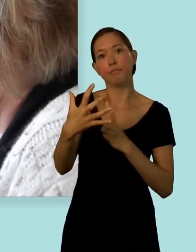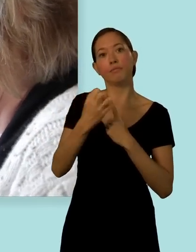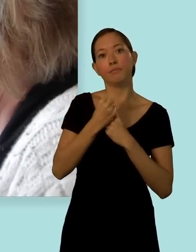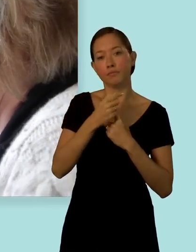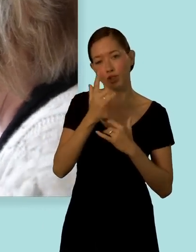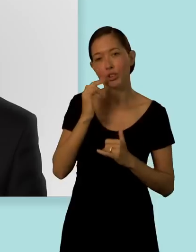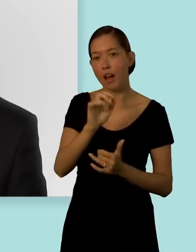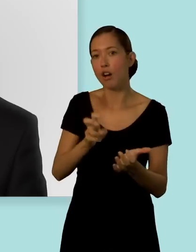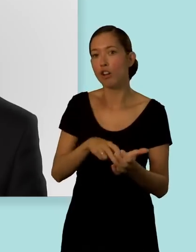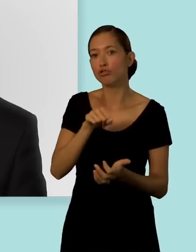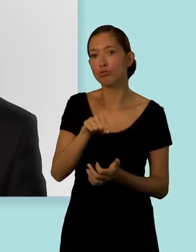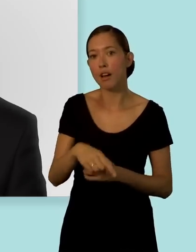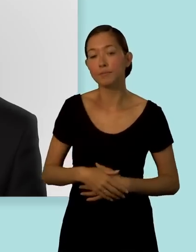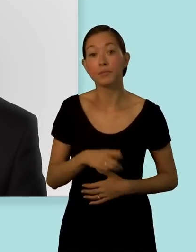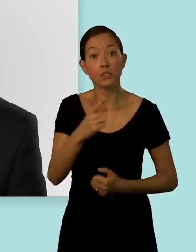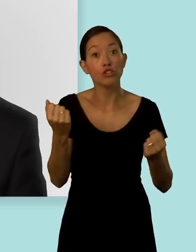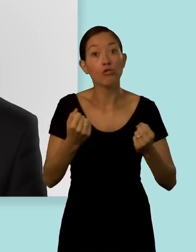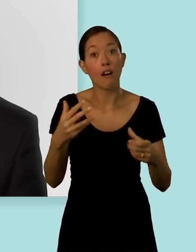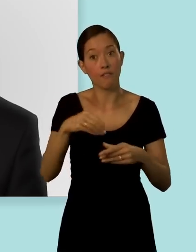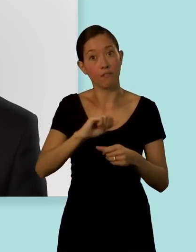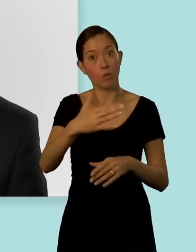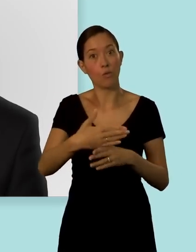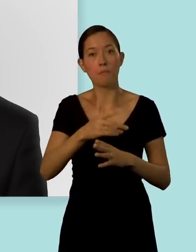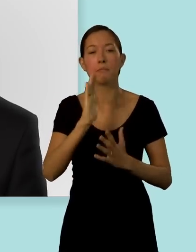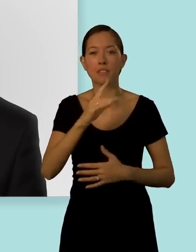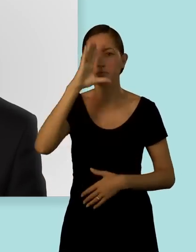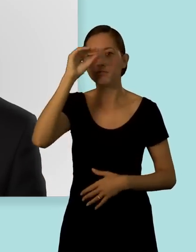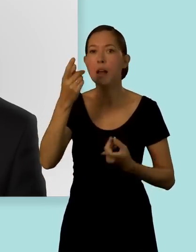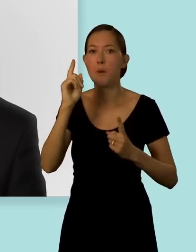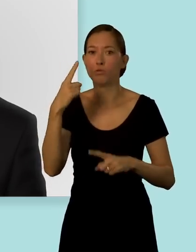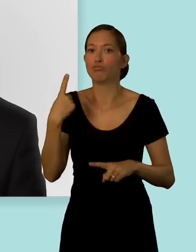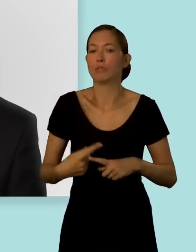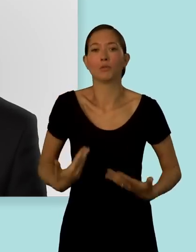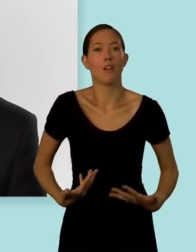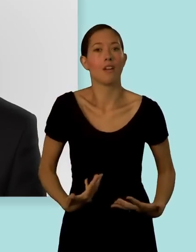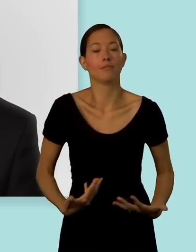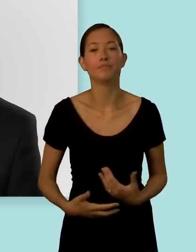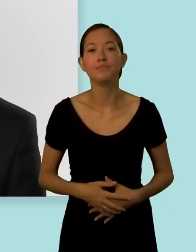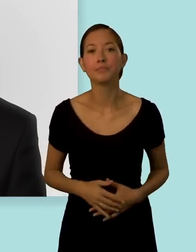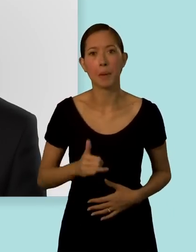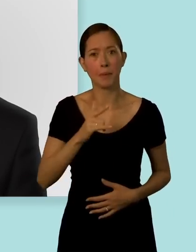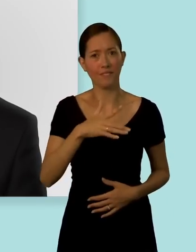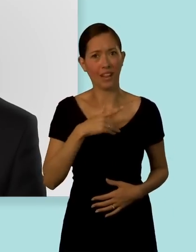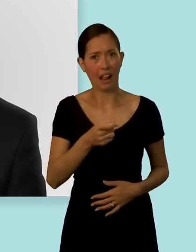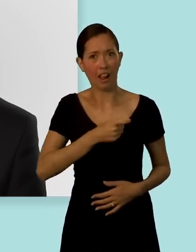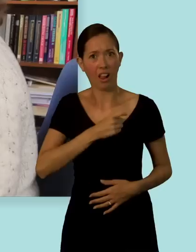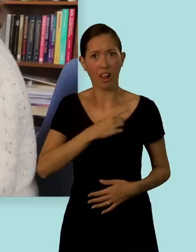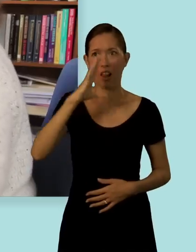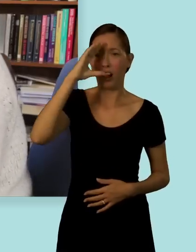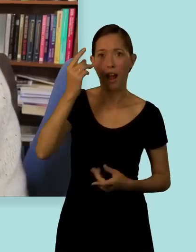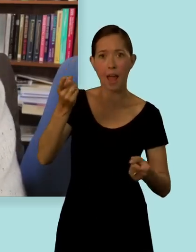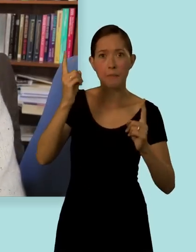your diagnosis, so you'll need to check your contract. If you drive as part of your job, you should let your employer know straight